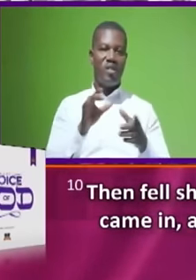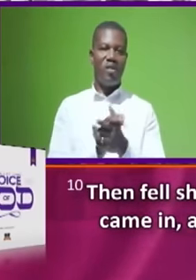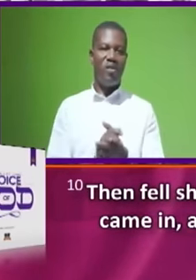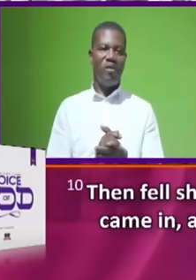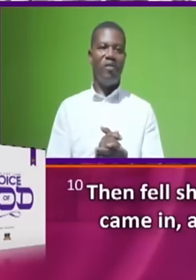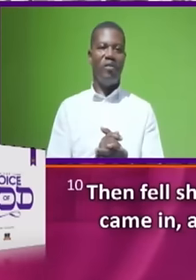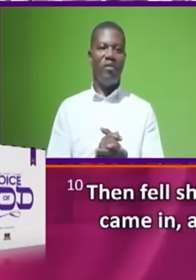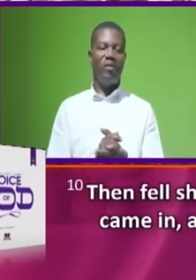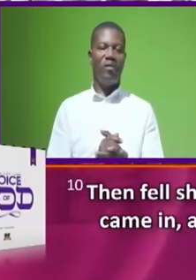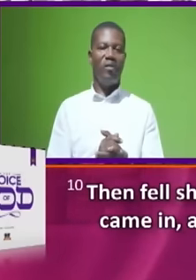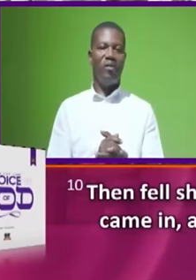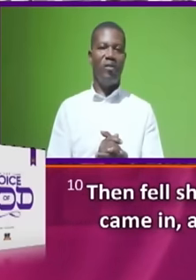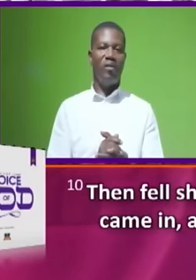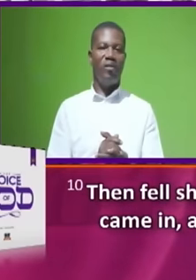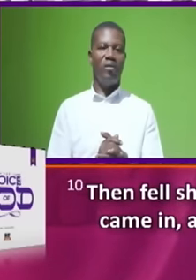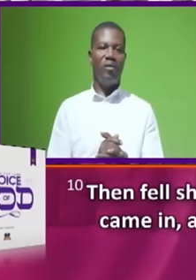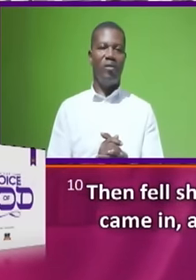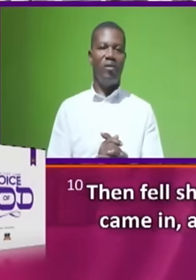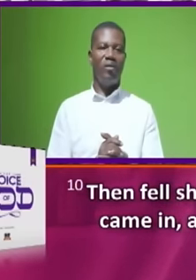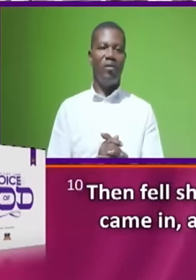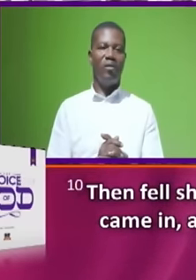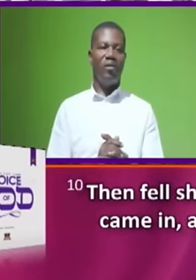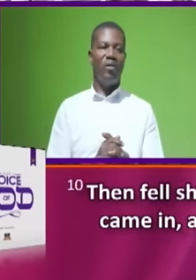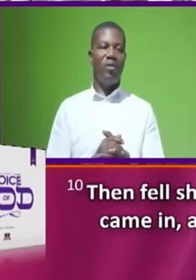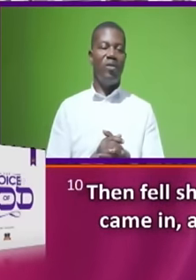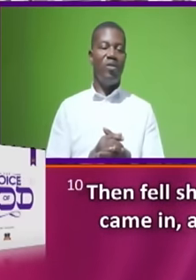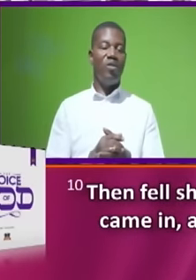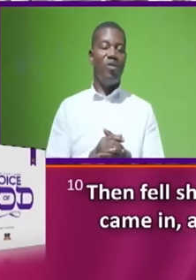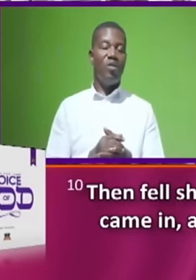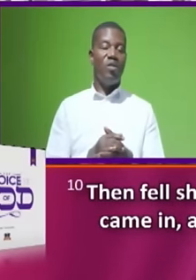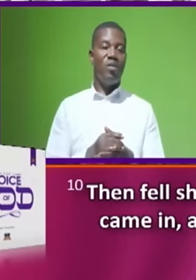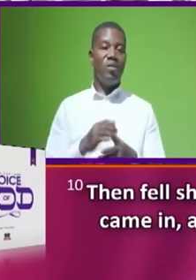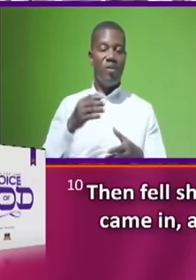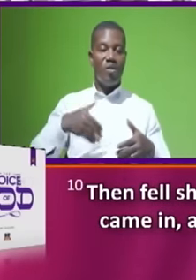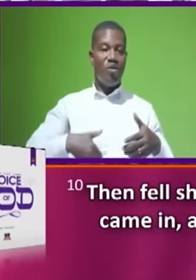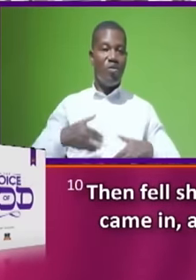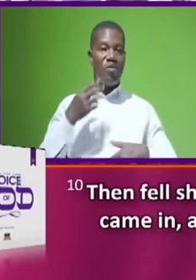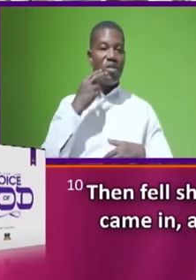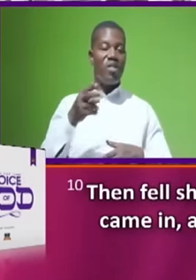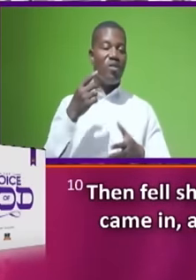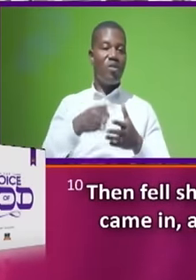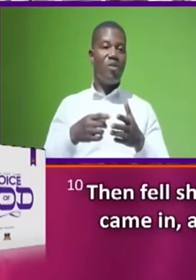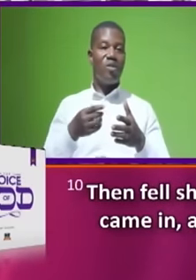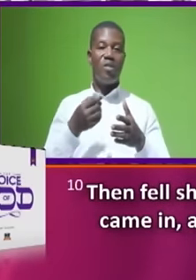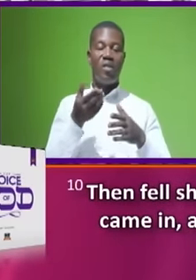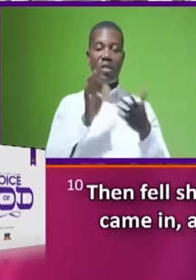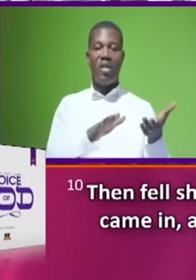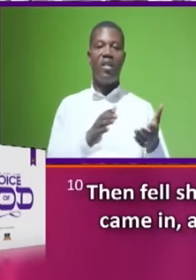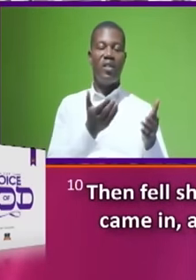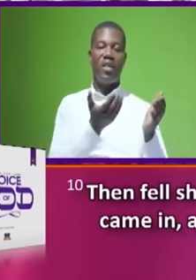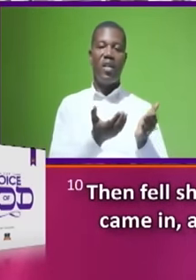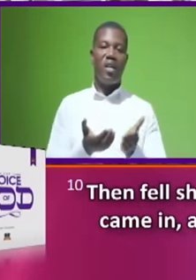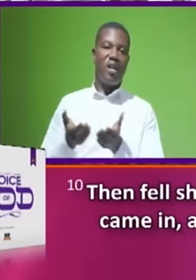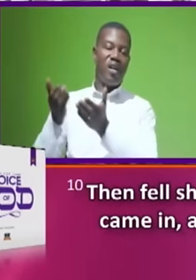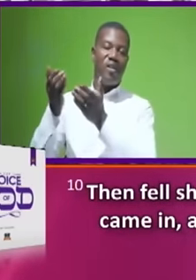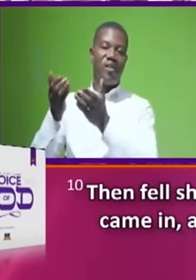asie. Epacho. Emrantie ne behunu se wawu no. Na emrantie ne behunu se wawu. Osua ne fradi